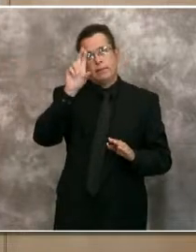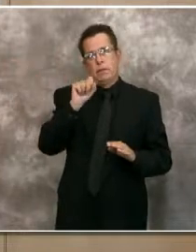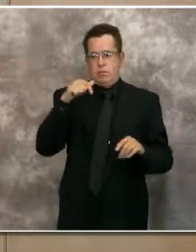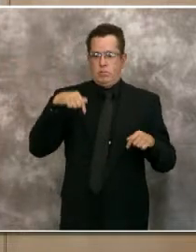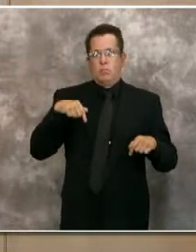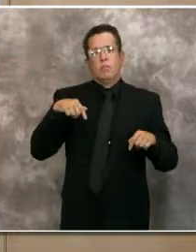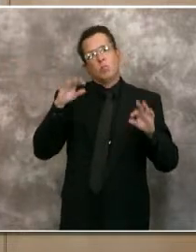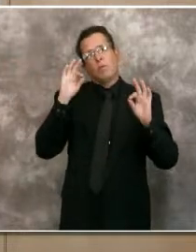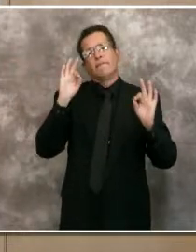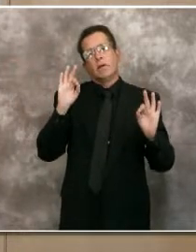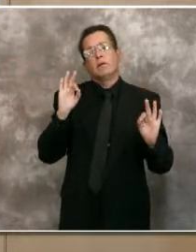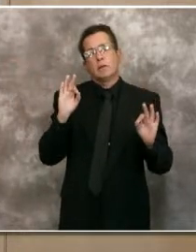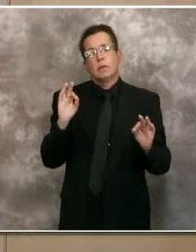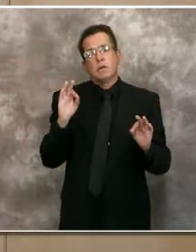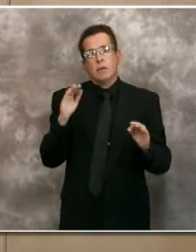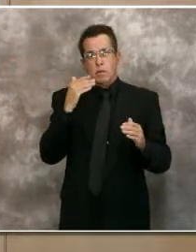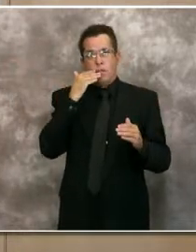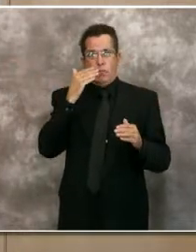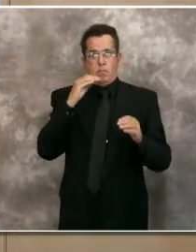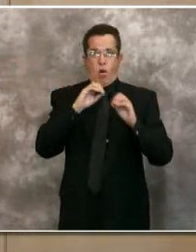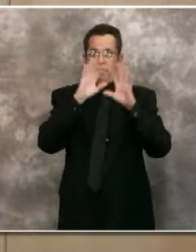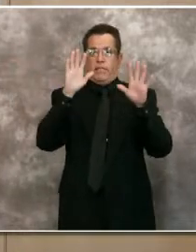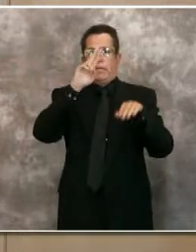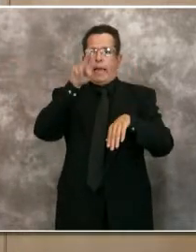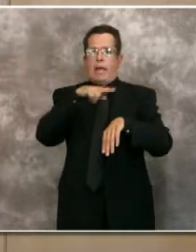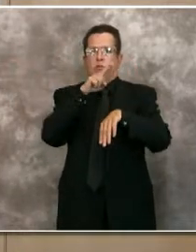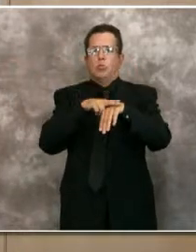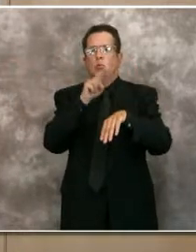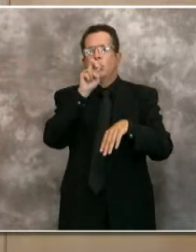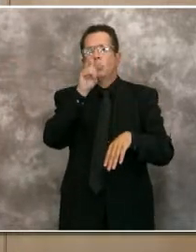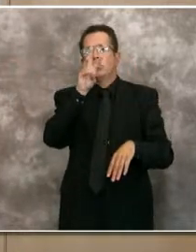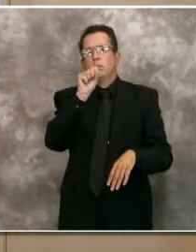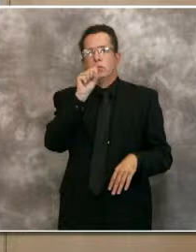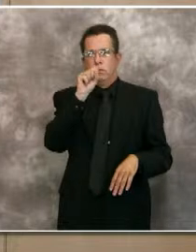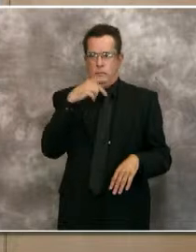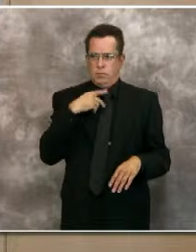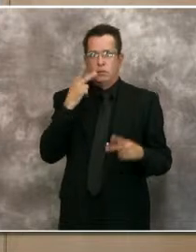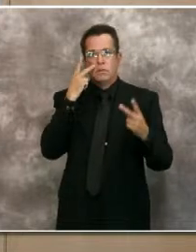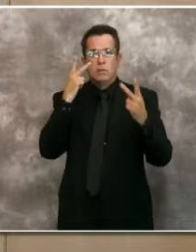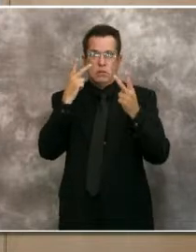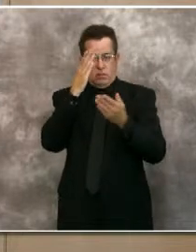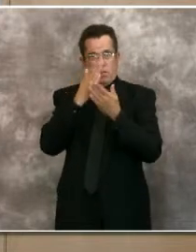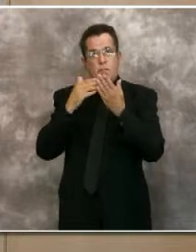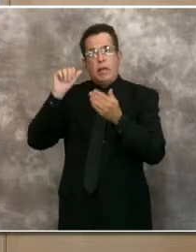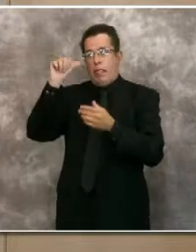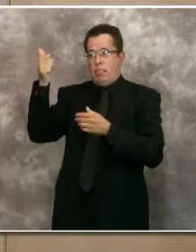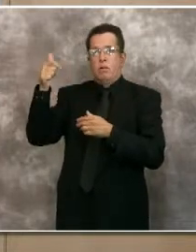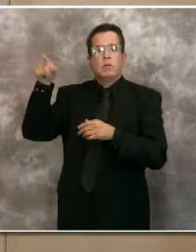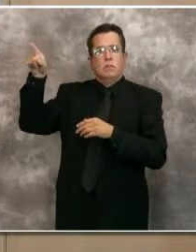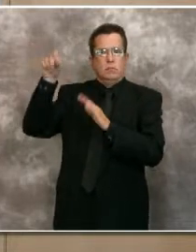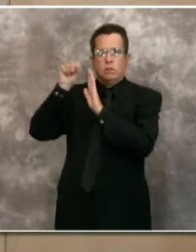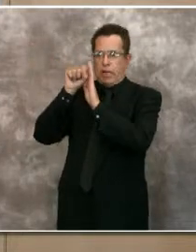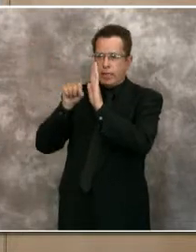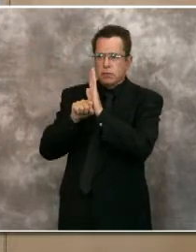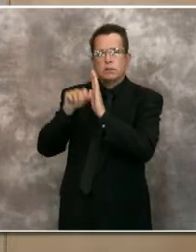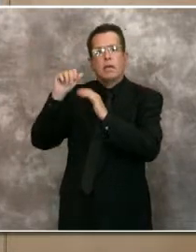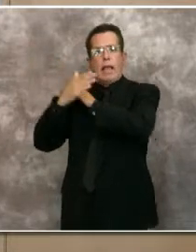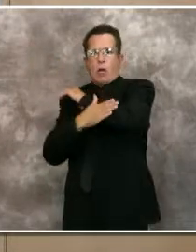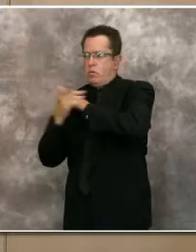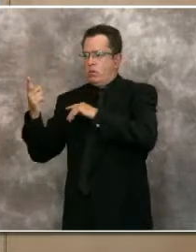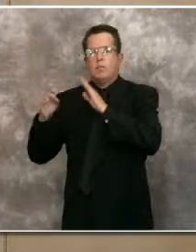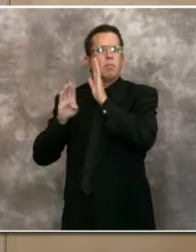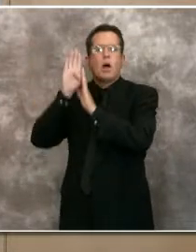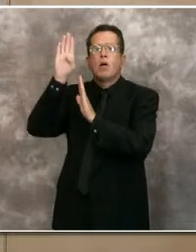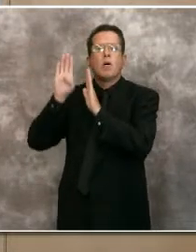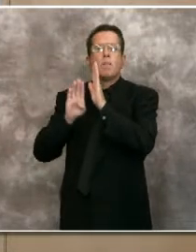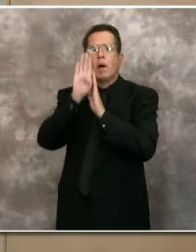is obvious via national news that other regions are seeing COVID-19 cases increase because they have opened